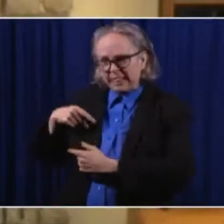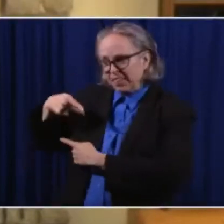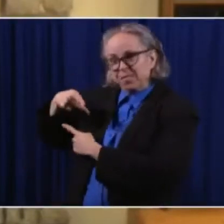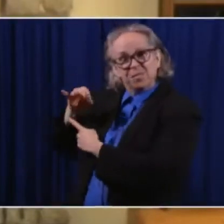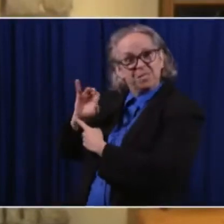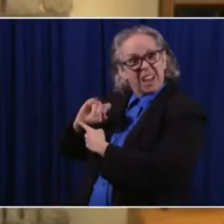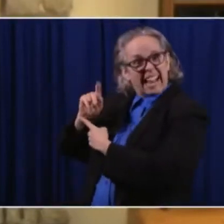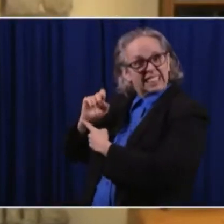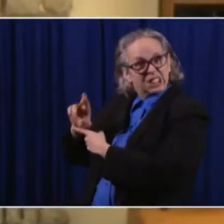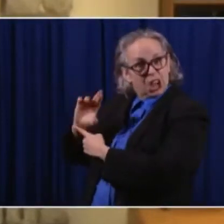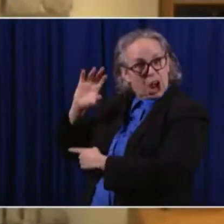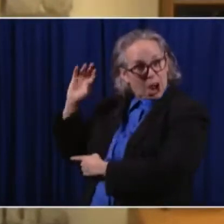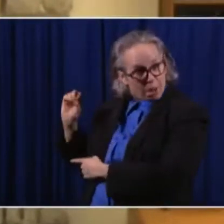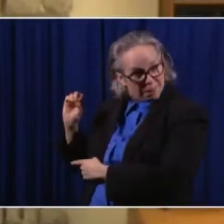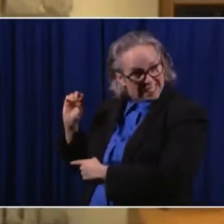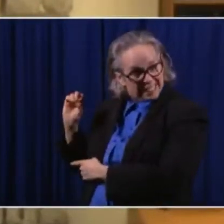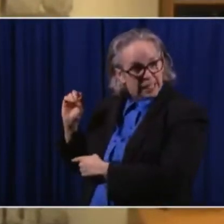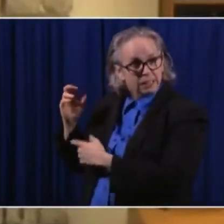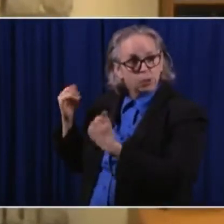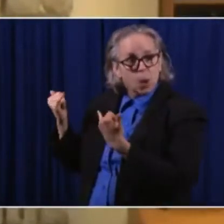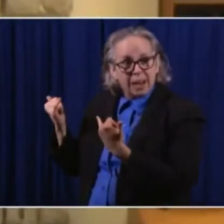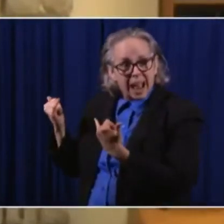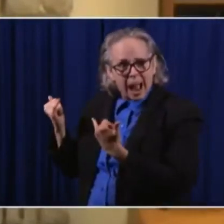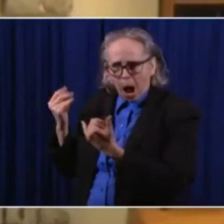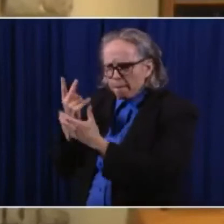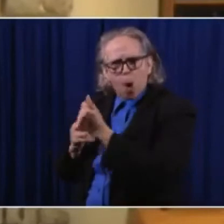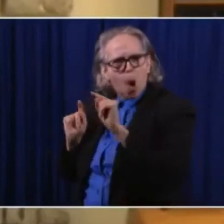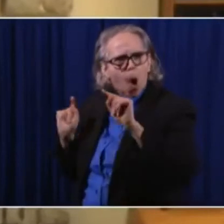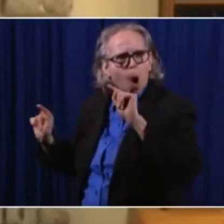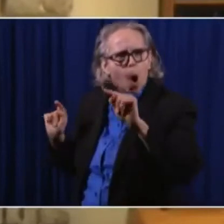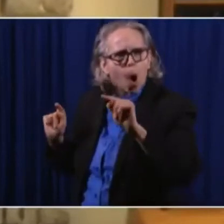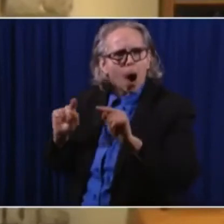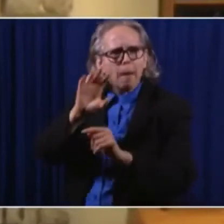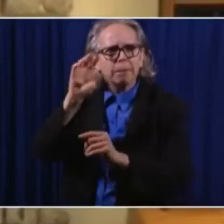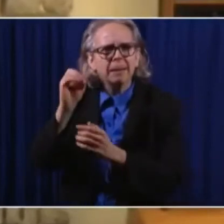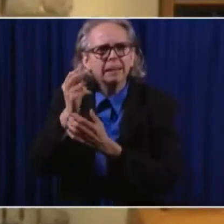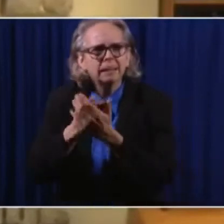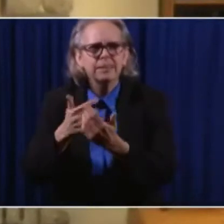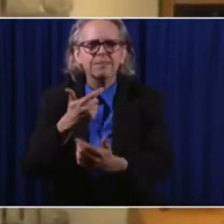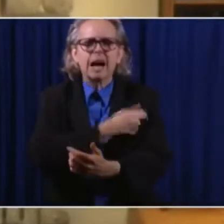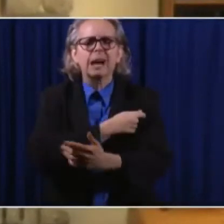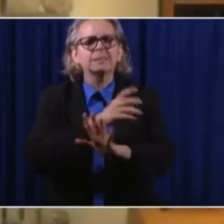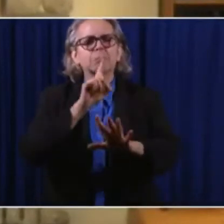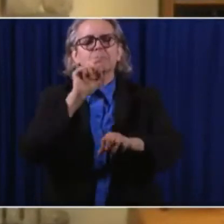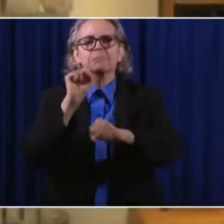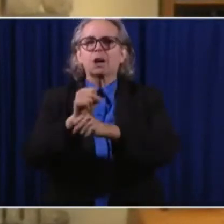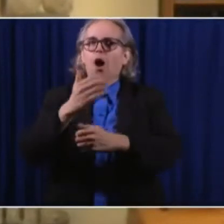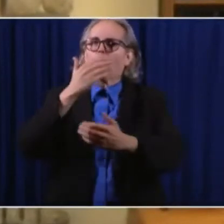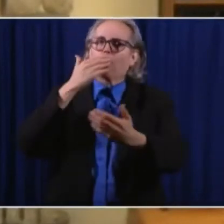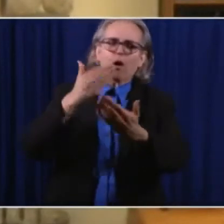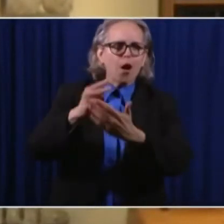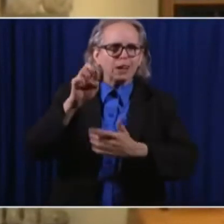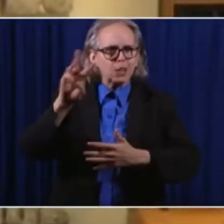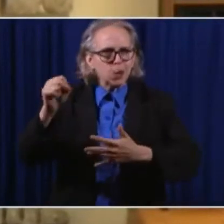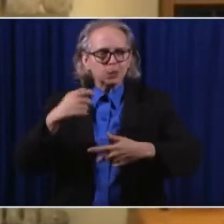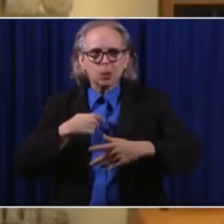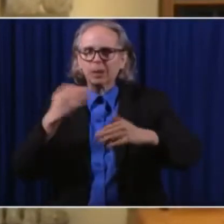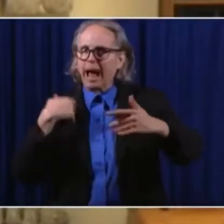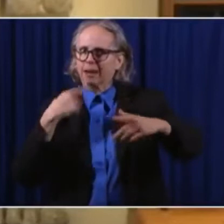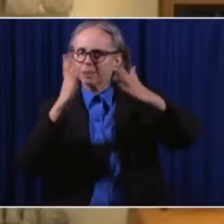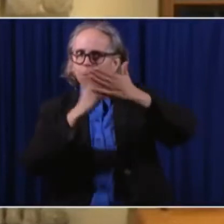Help is truly on the way for us in Ohio and across the country. So very, very, very good